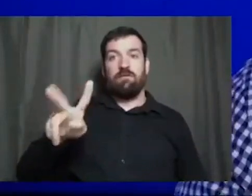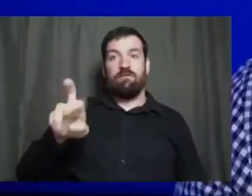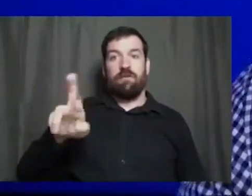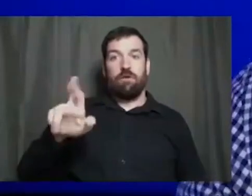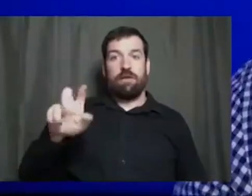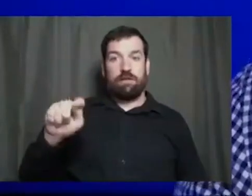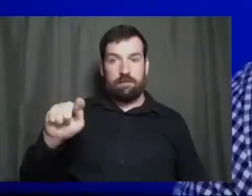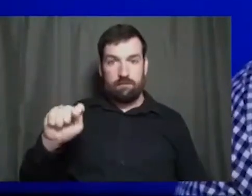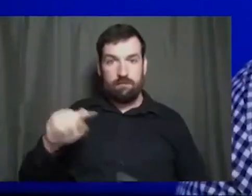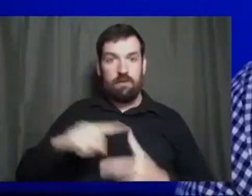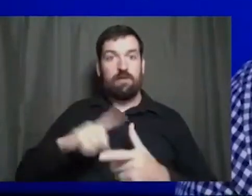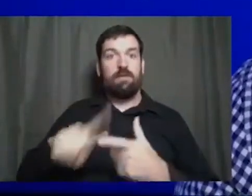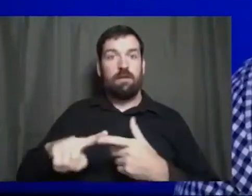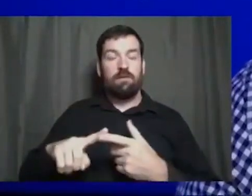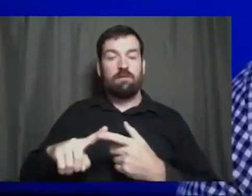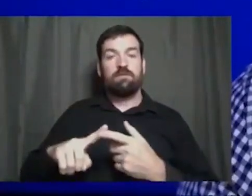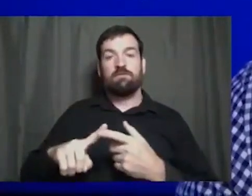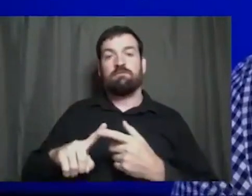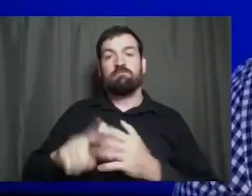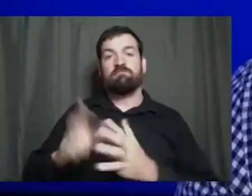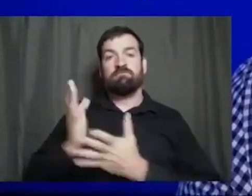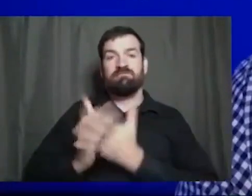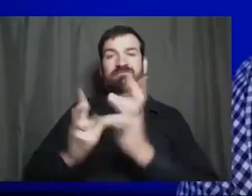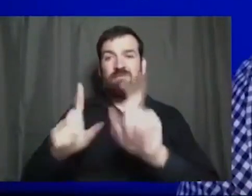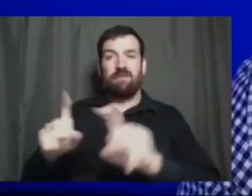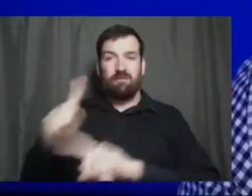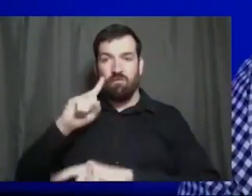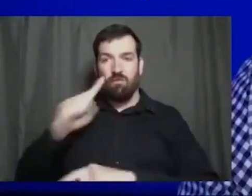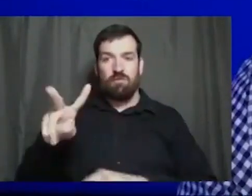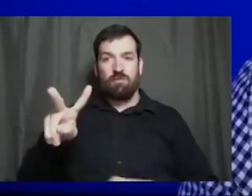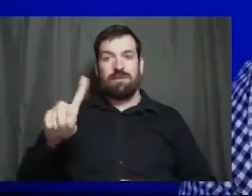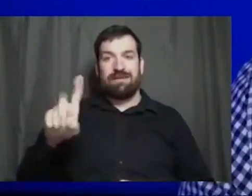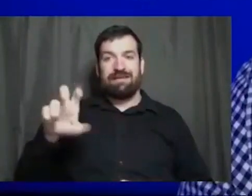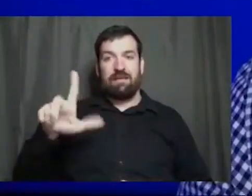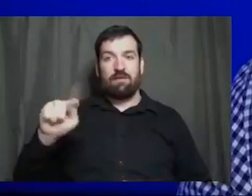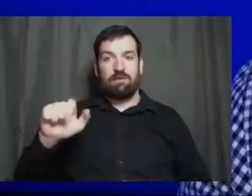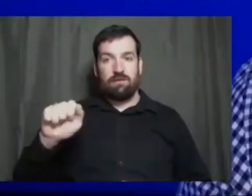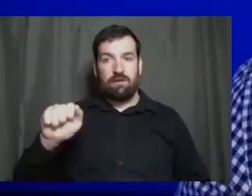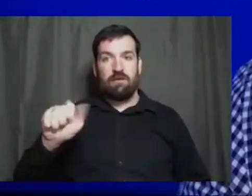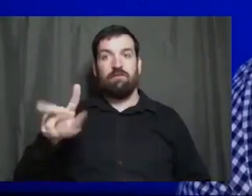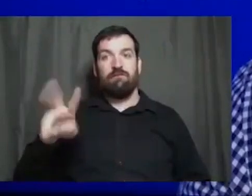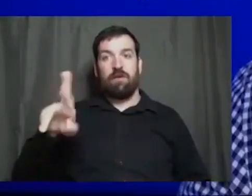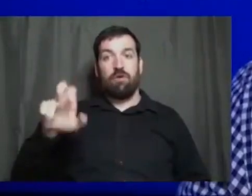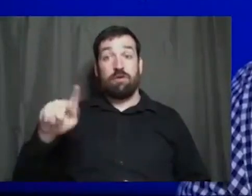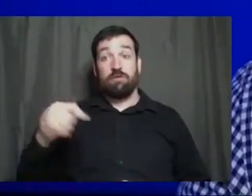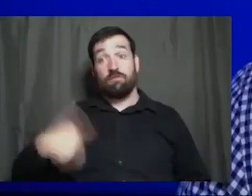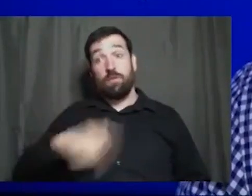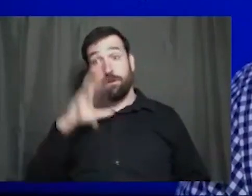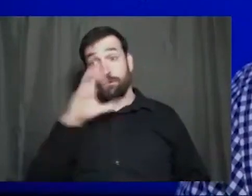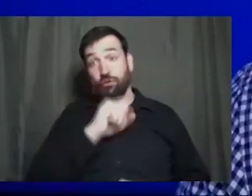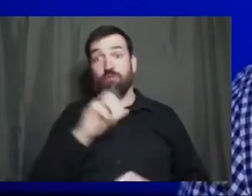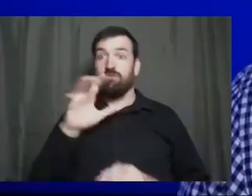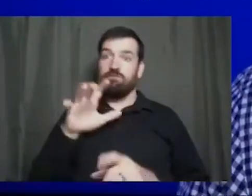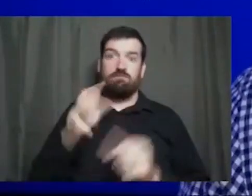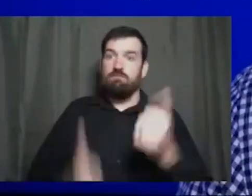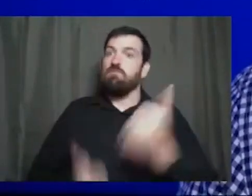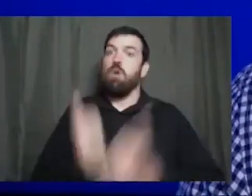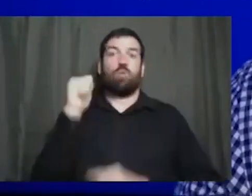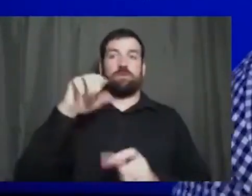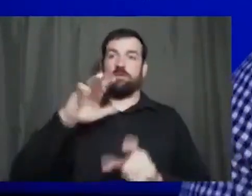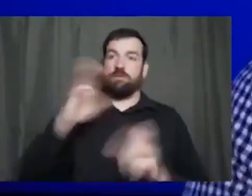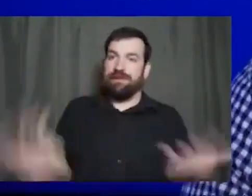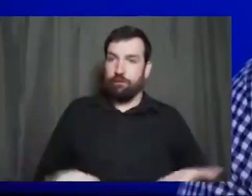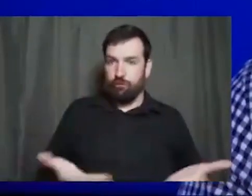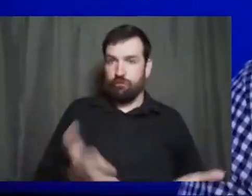the sewage system testing of Delta variant, so we can assume that the predominant variant, even in our hospital, is the Delta variant. We